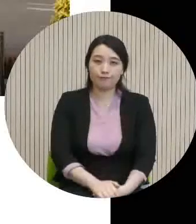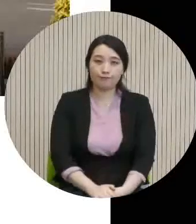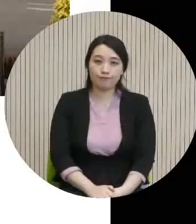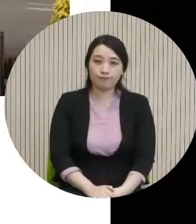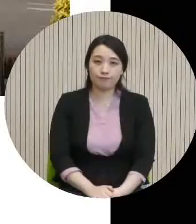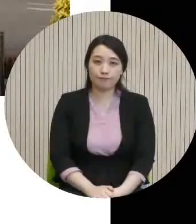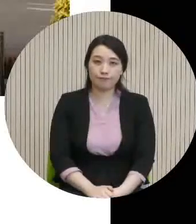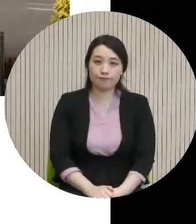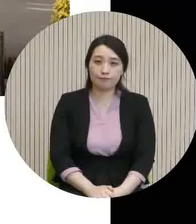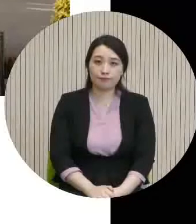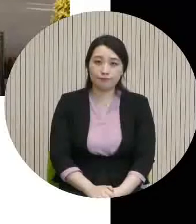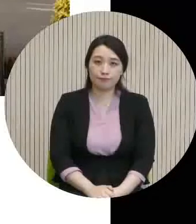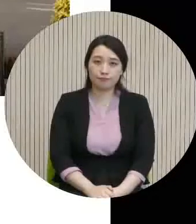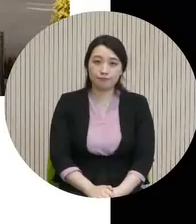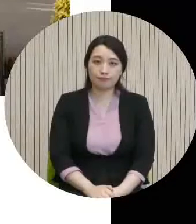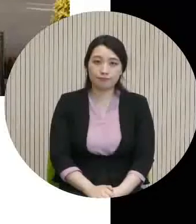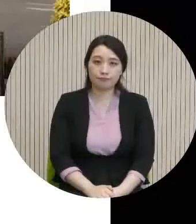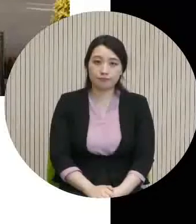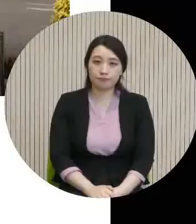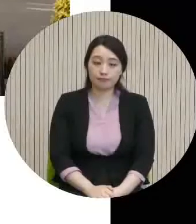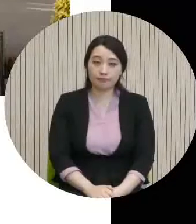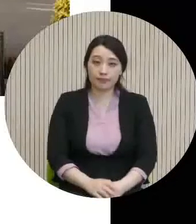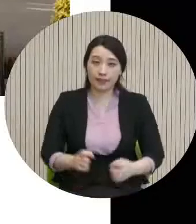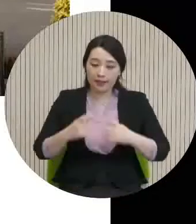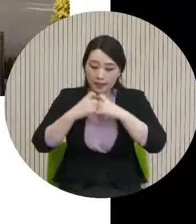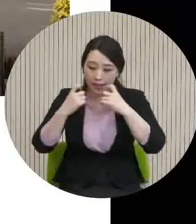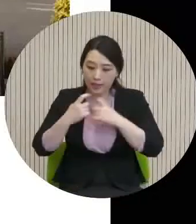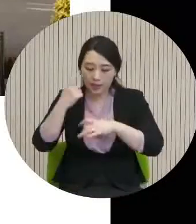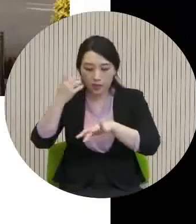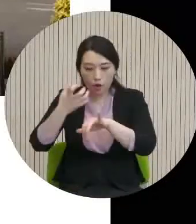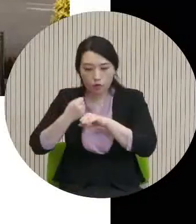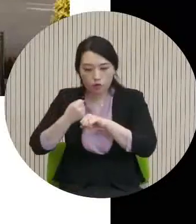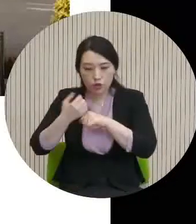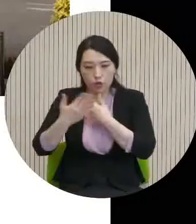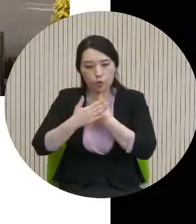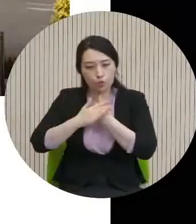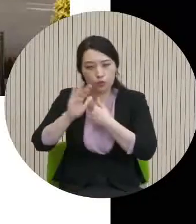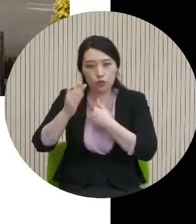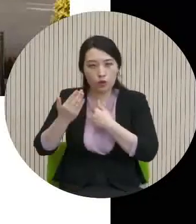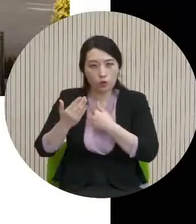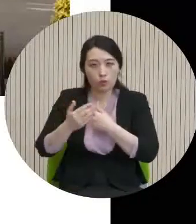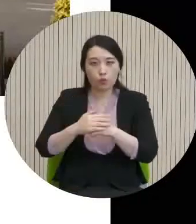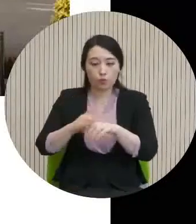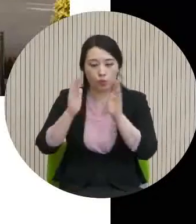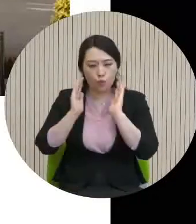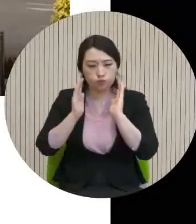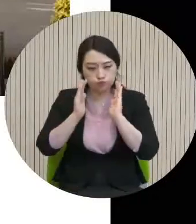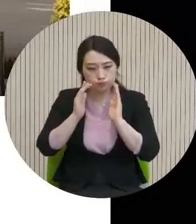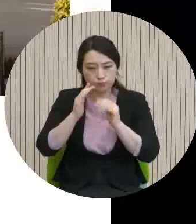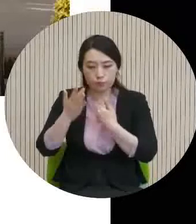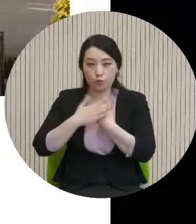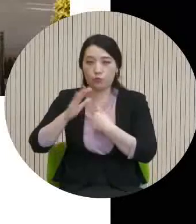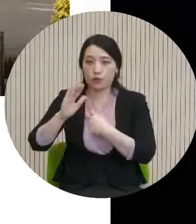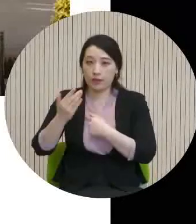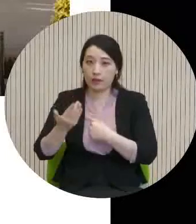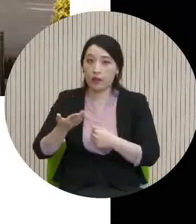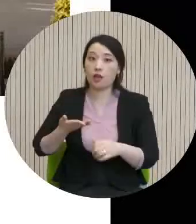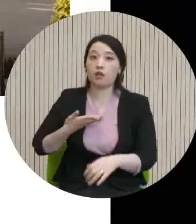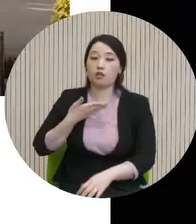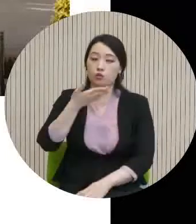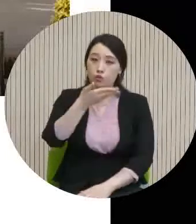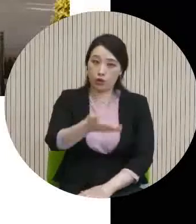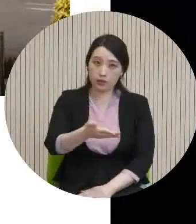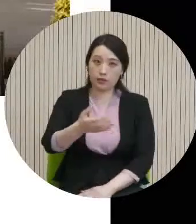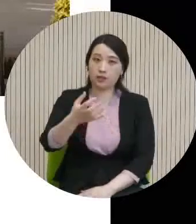or research, for academics, for researchers, but perhaps it shouldn't be putting all of this